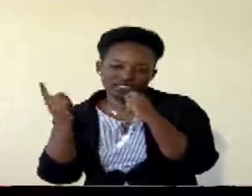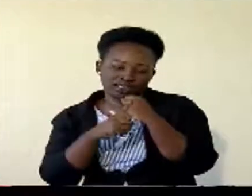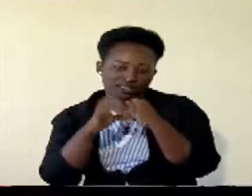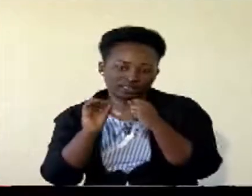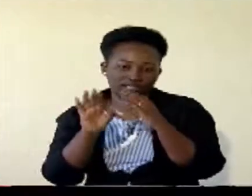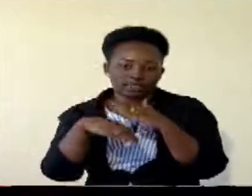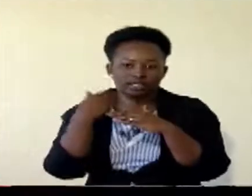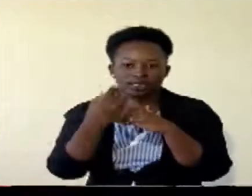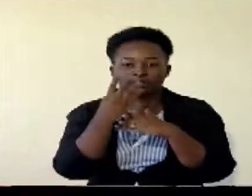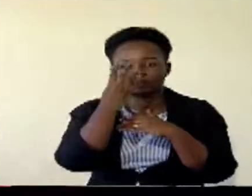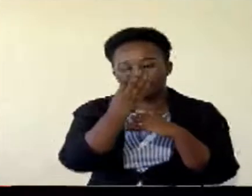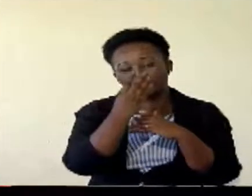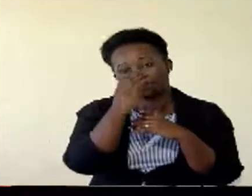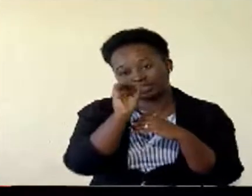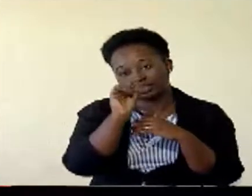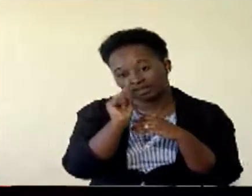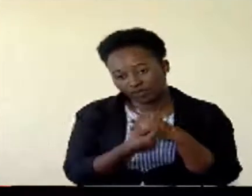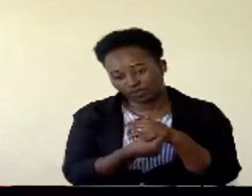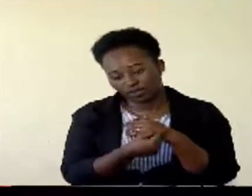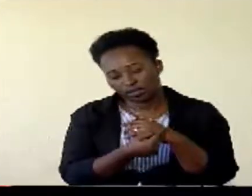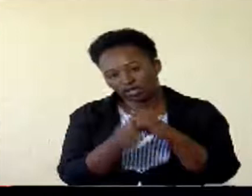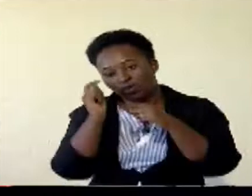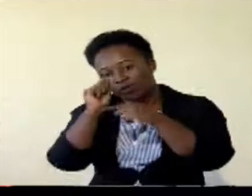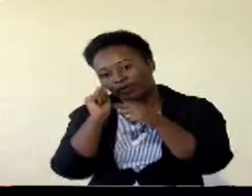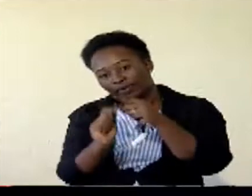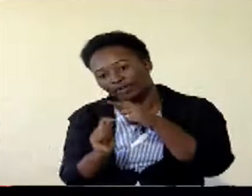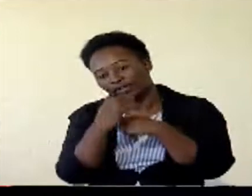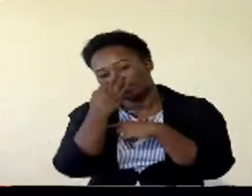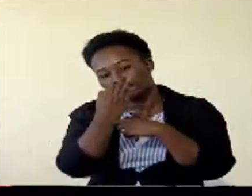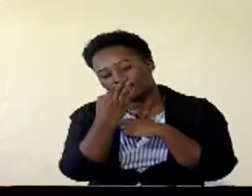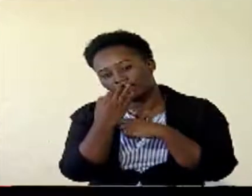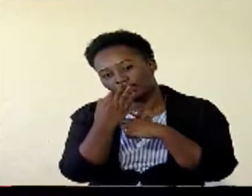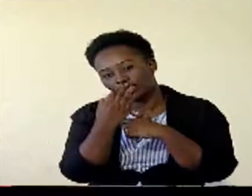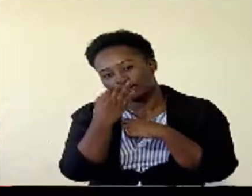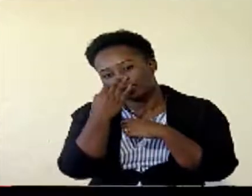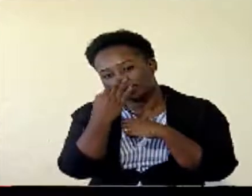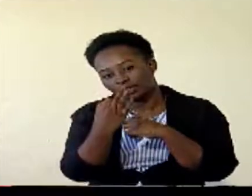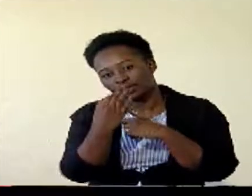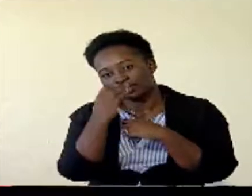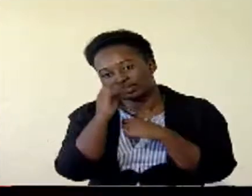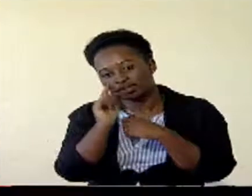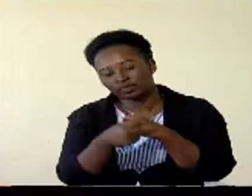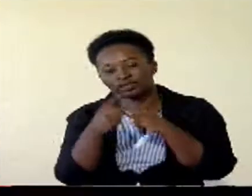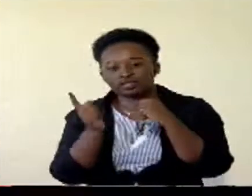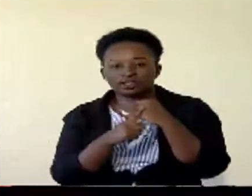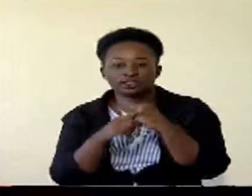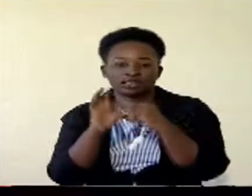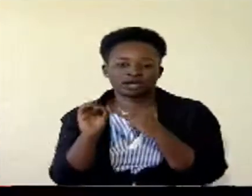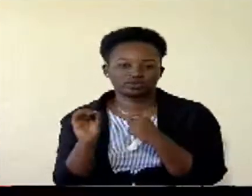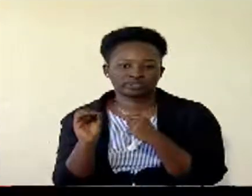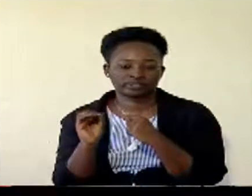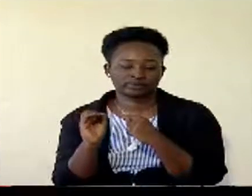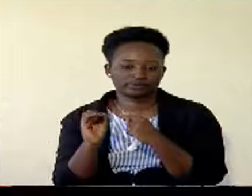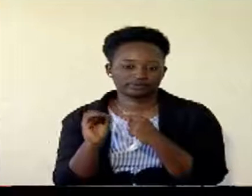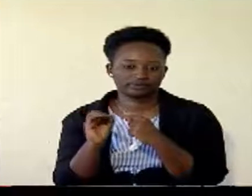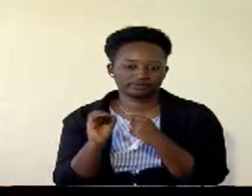you 40,000 divided by 3,600. Remember, this is meters and that is